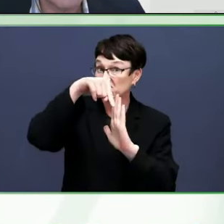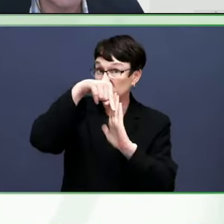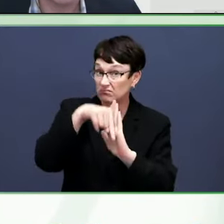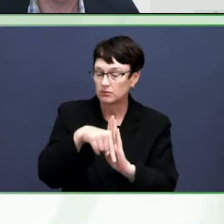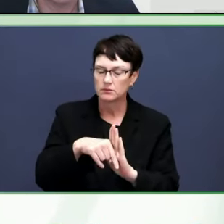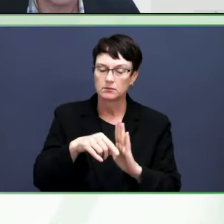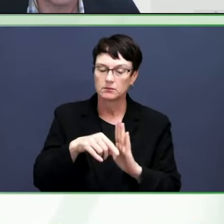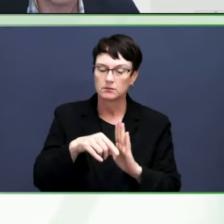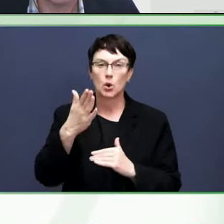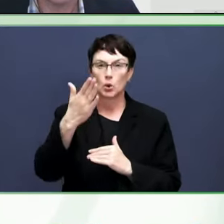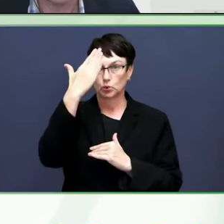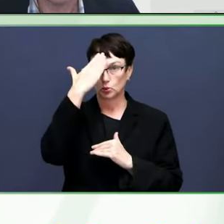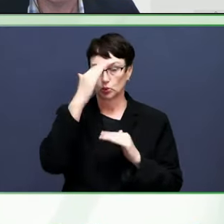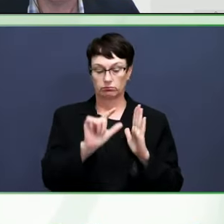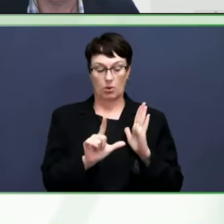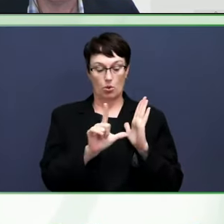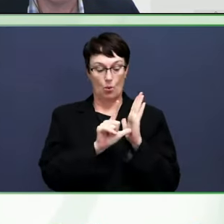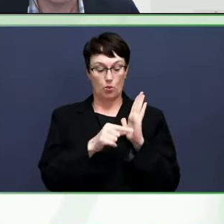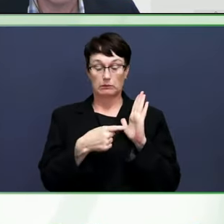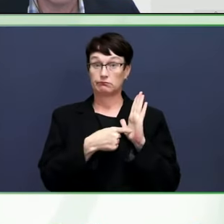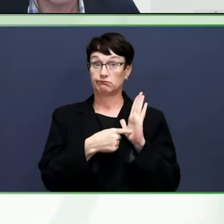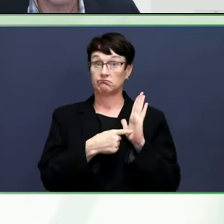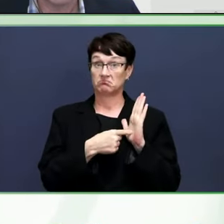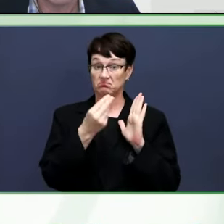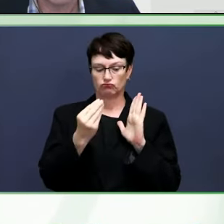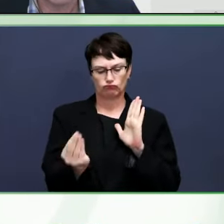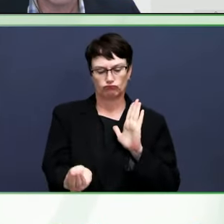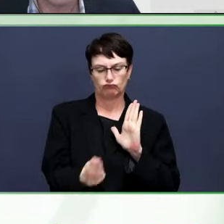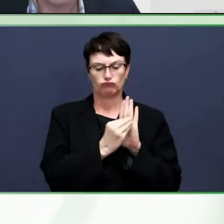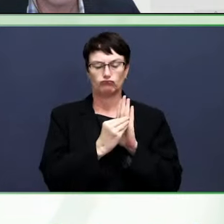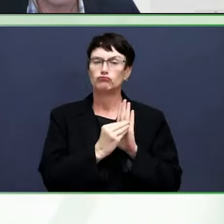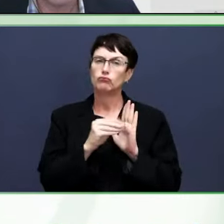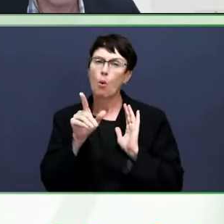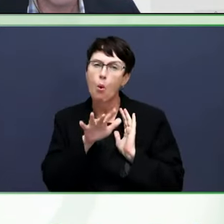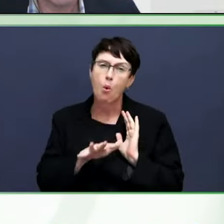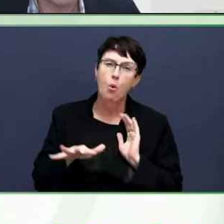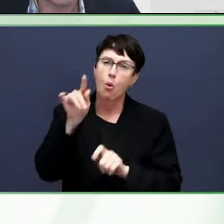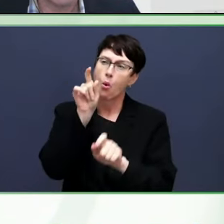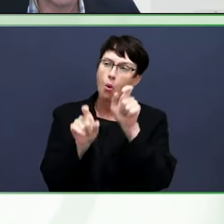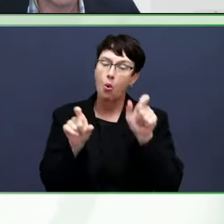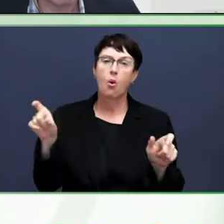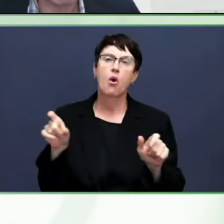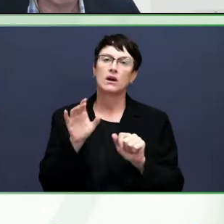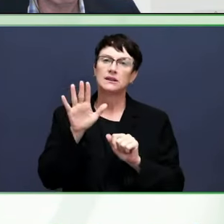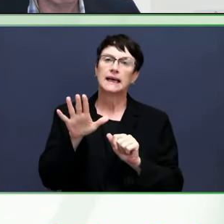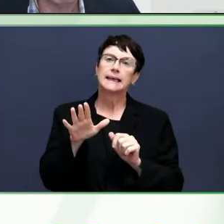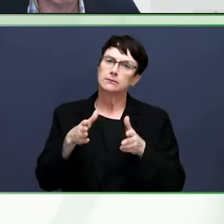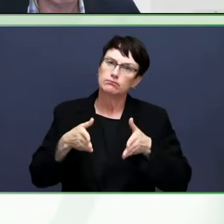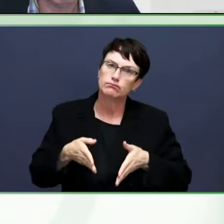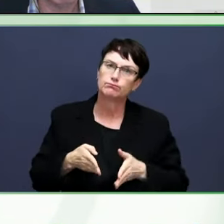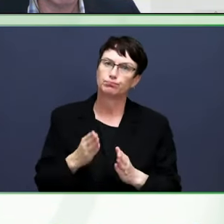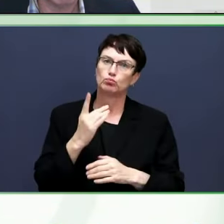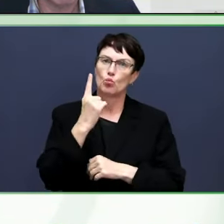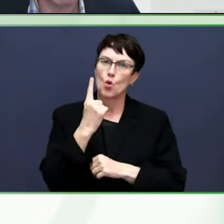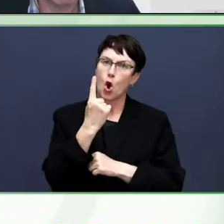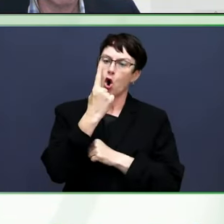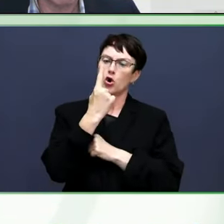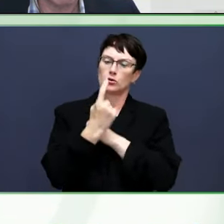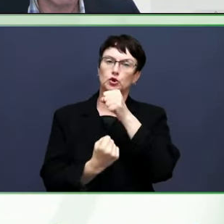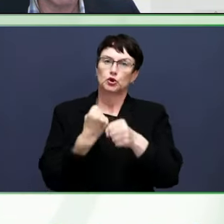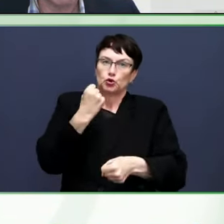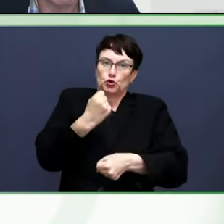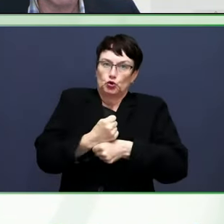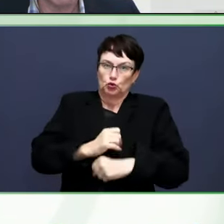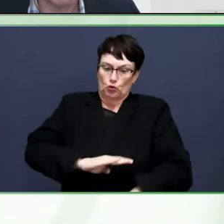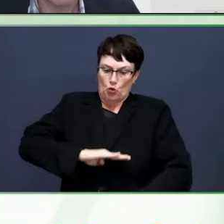Act is to increasing schooling for everyone from the first years of life on. Could you outline